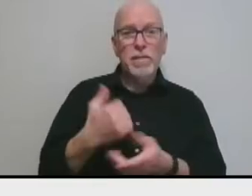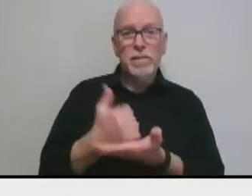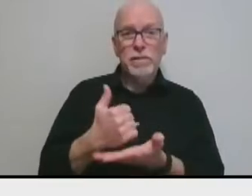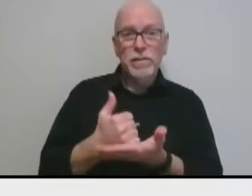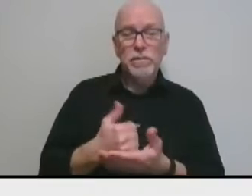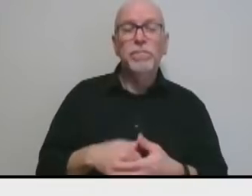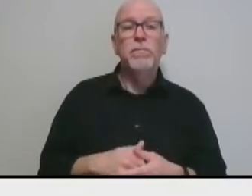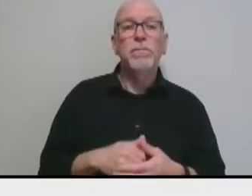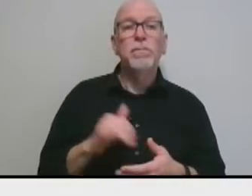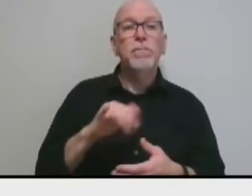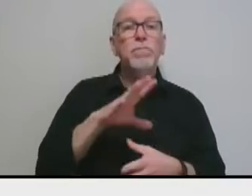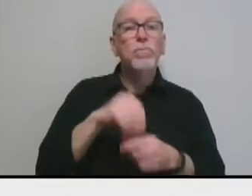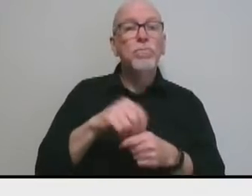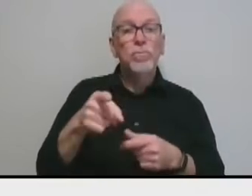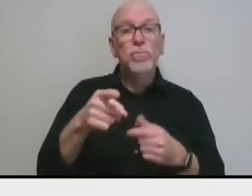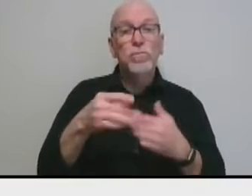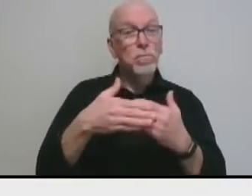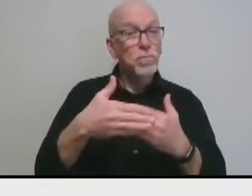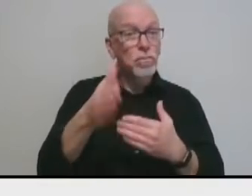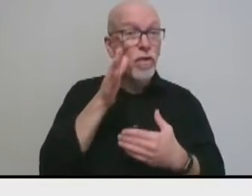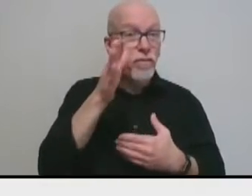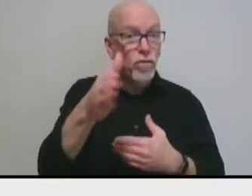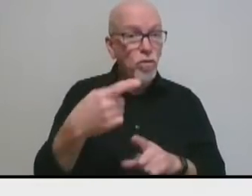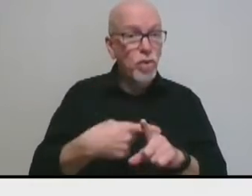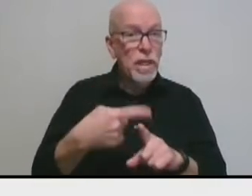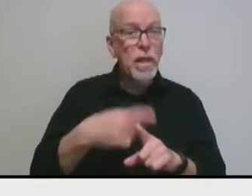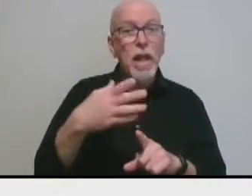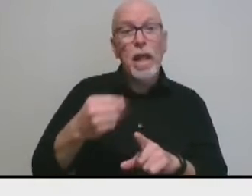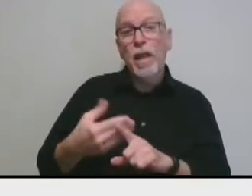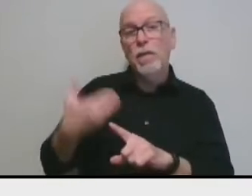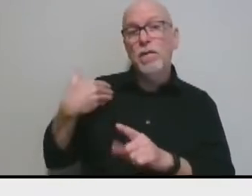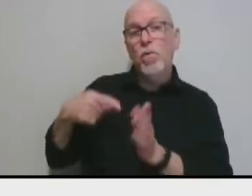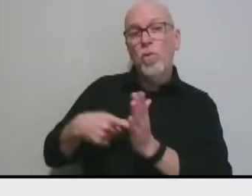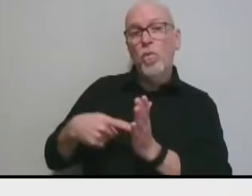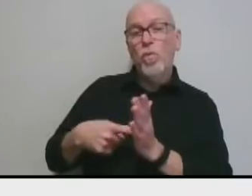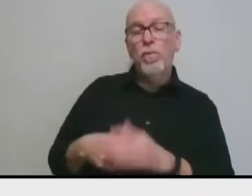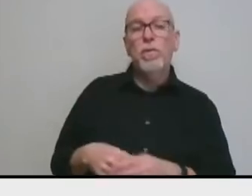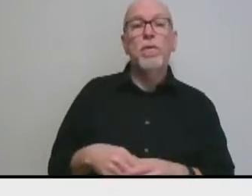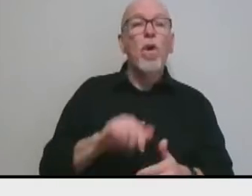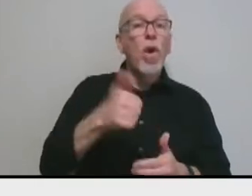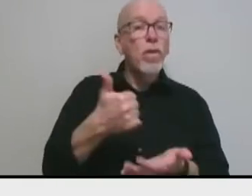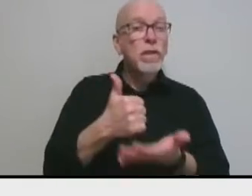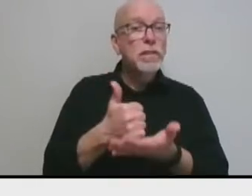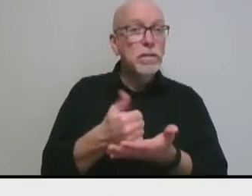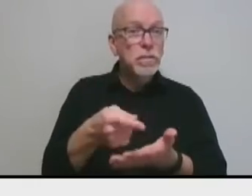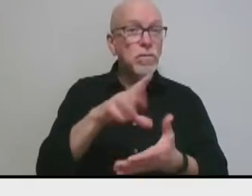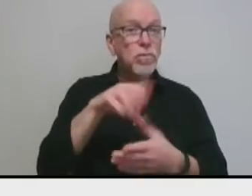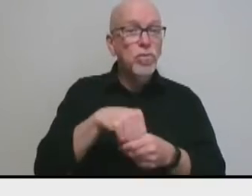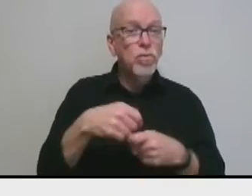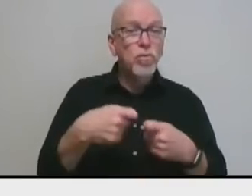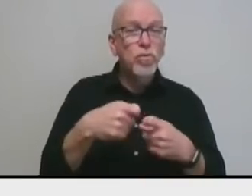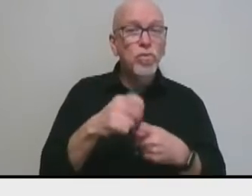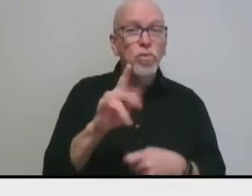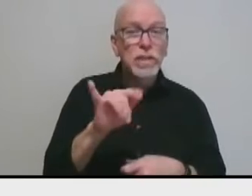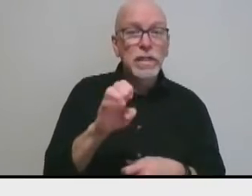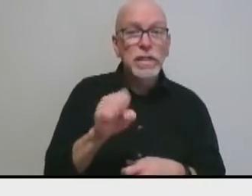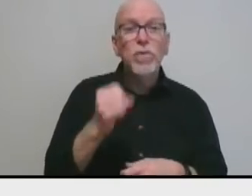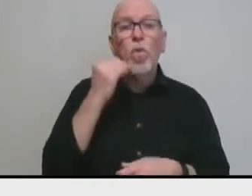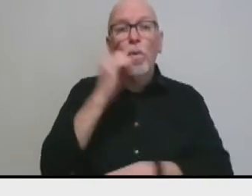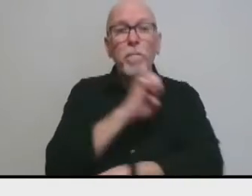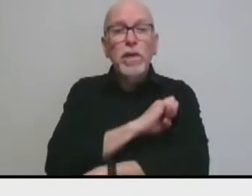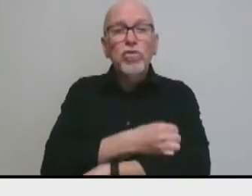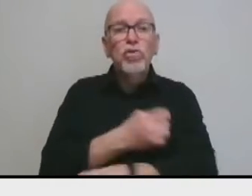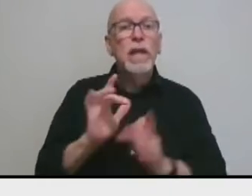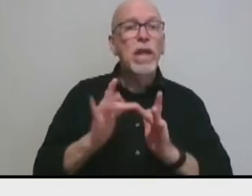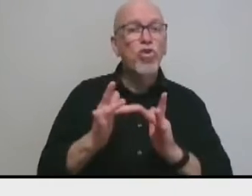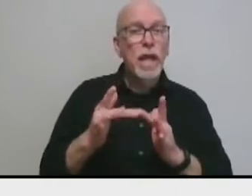includes forward-facing rent and rental arrears. Other assistance includes utilities, home energy, and internet